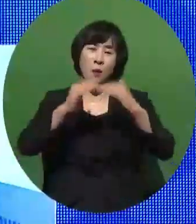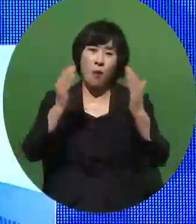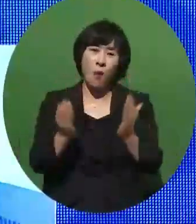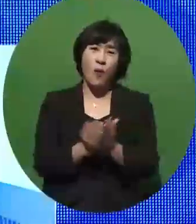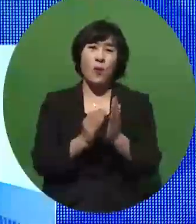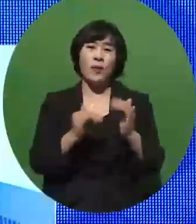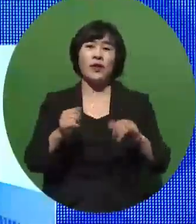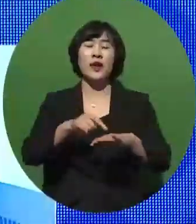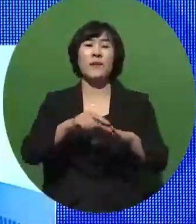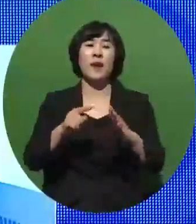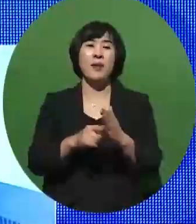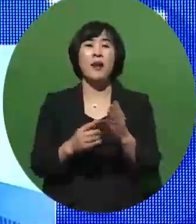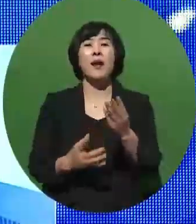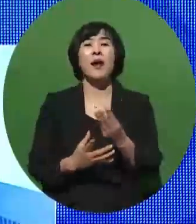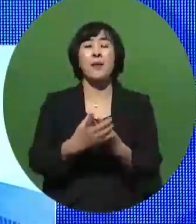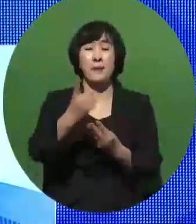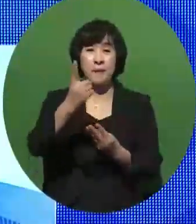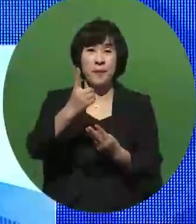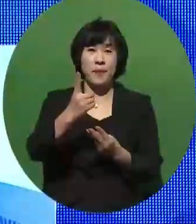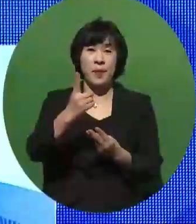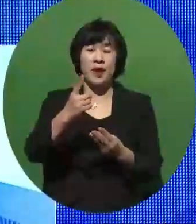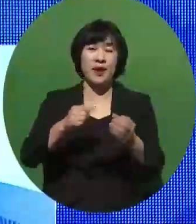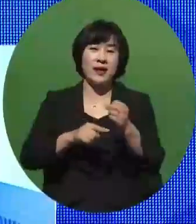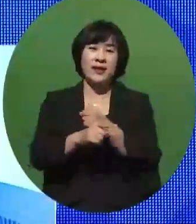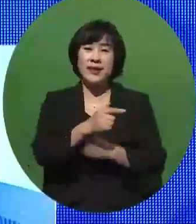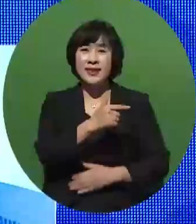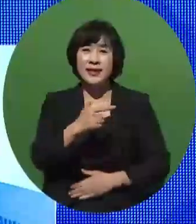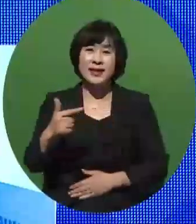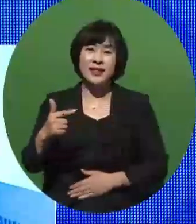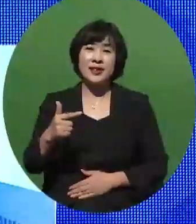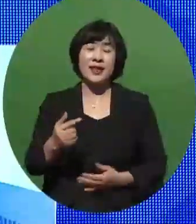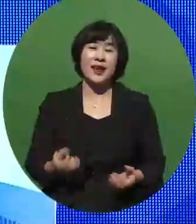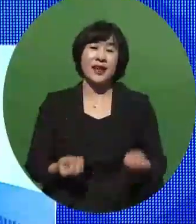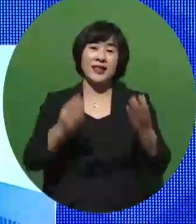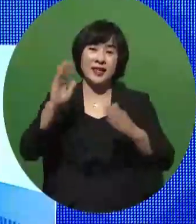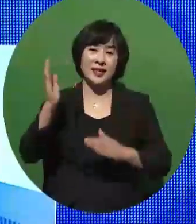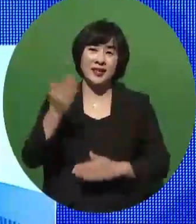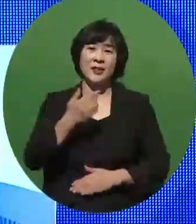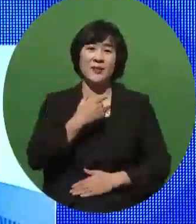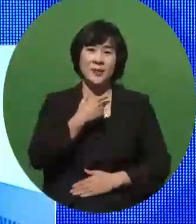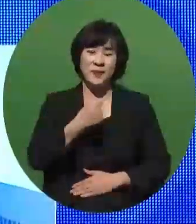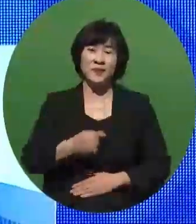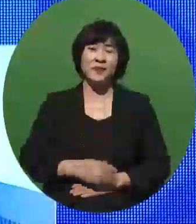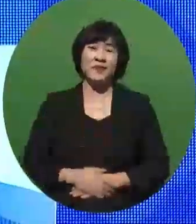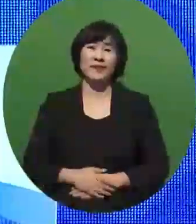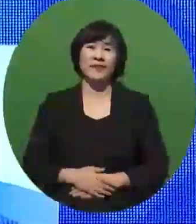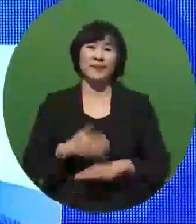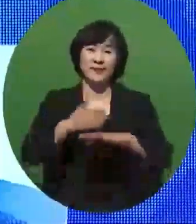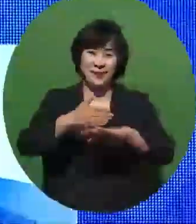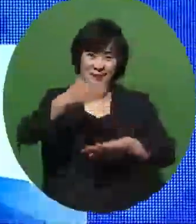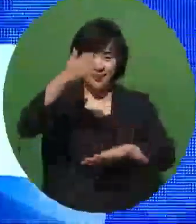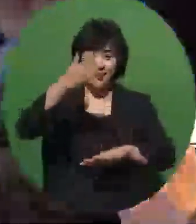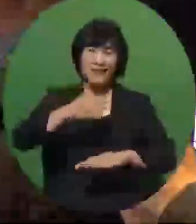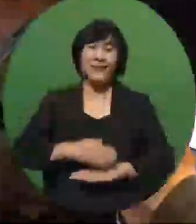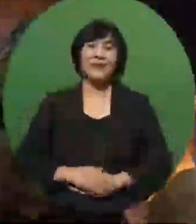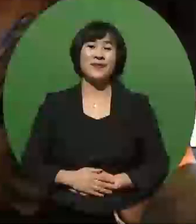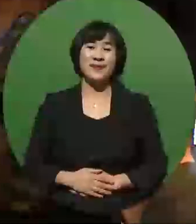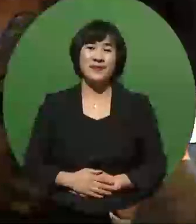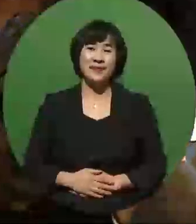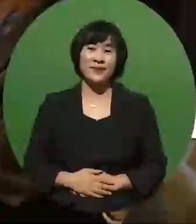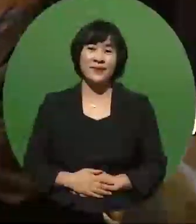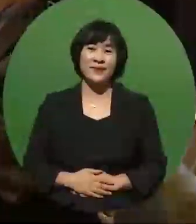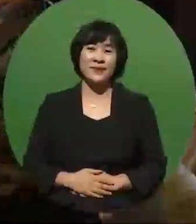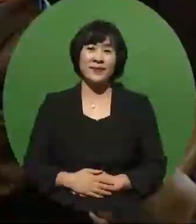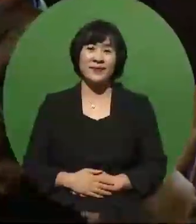today's event will serve as a meaningful opportunity to unite the hearts of all those who yearn for peace. Thank you very